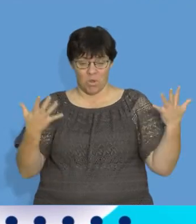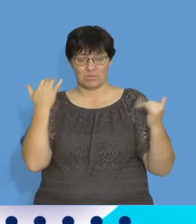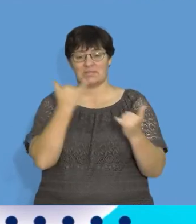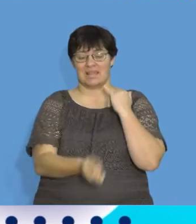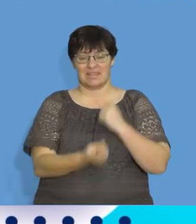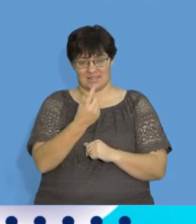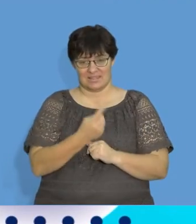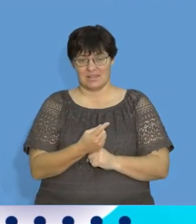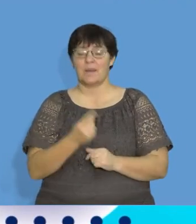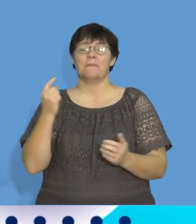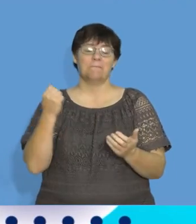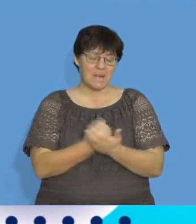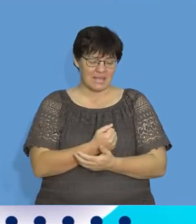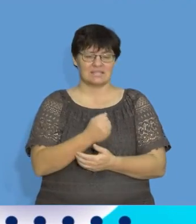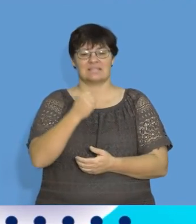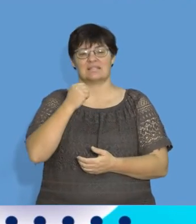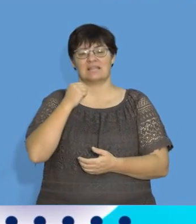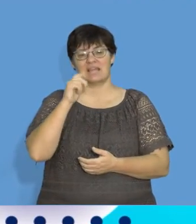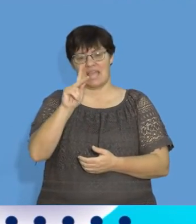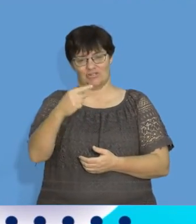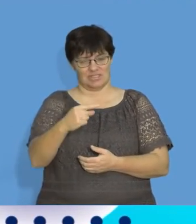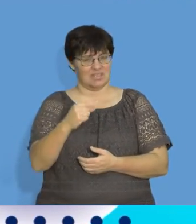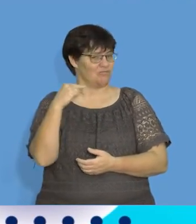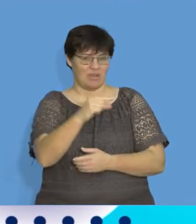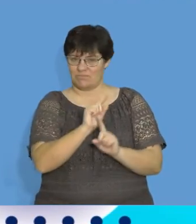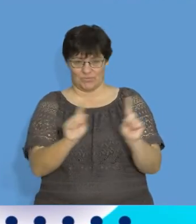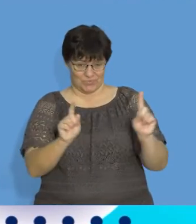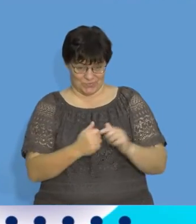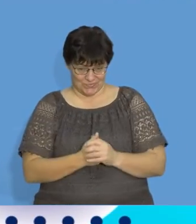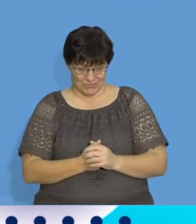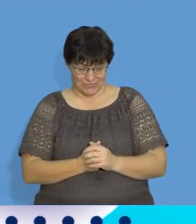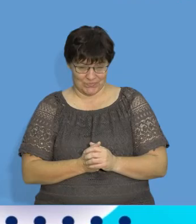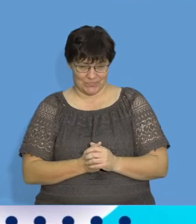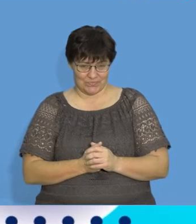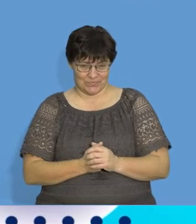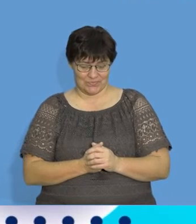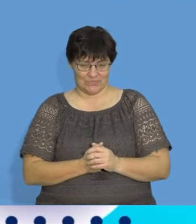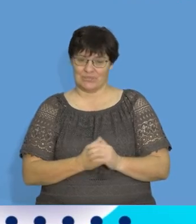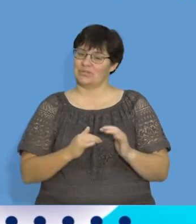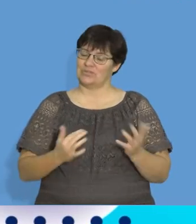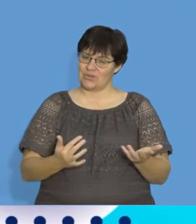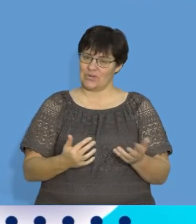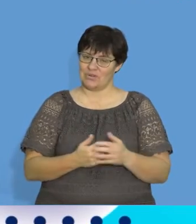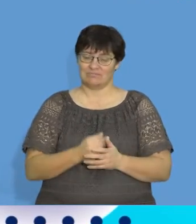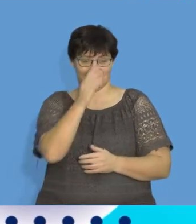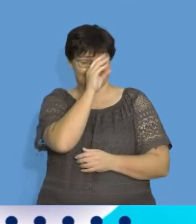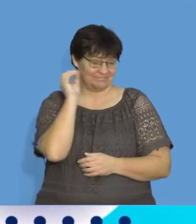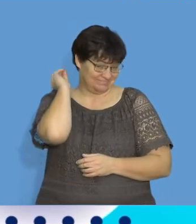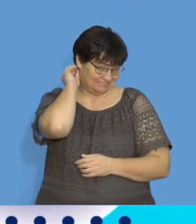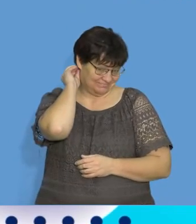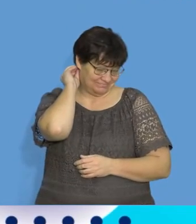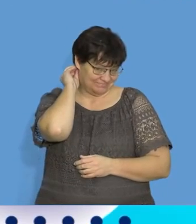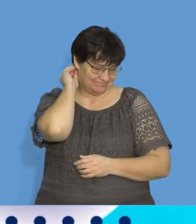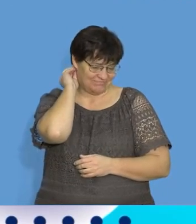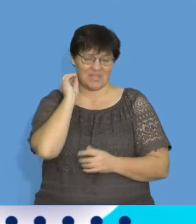big mistake. Mass must be in kilograms. Okay? So, keeping that